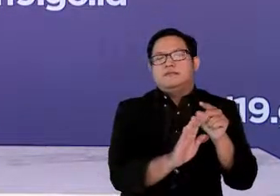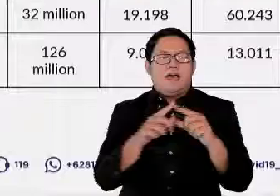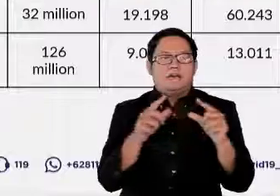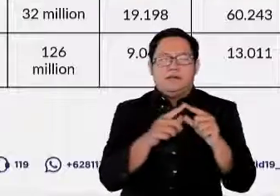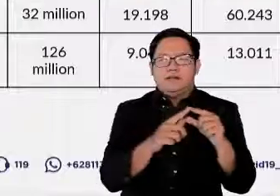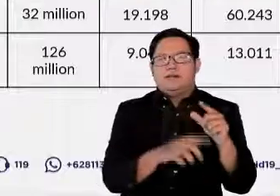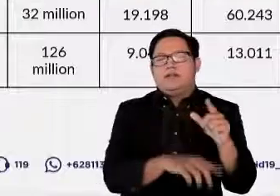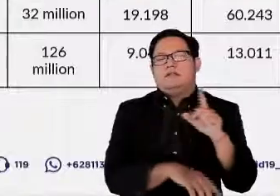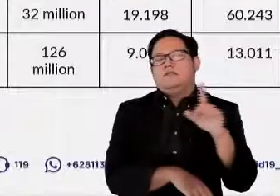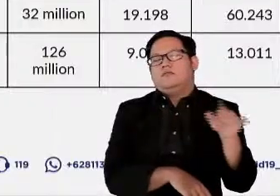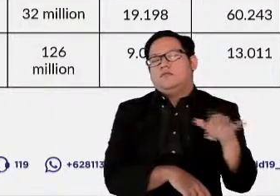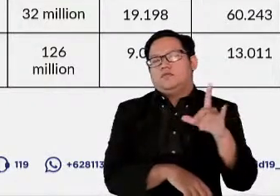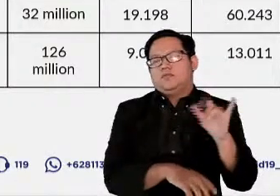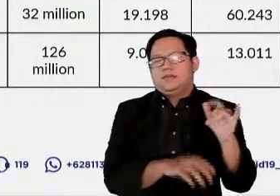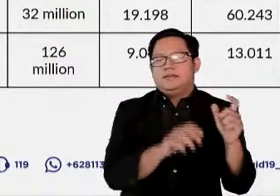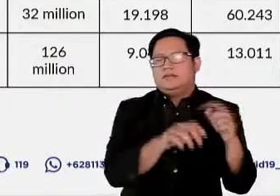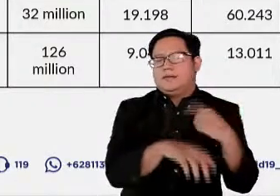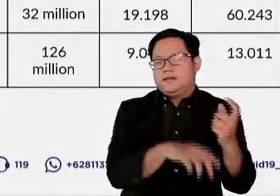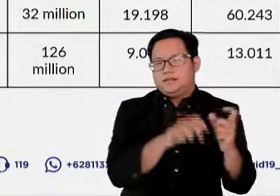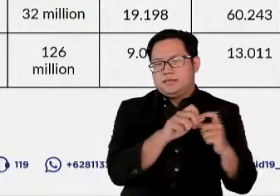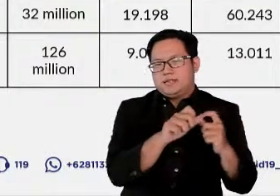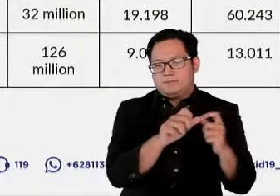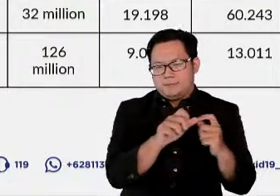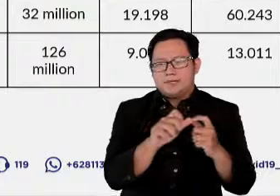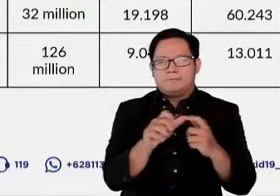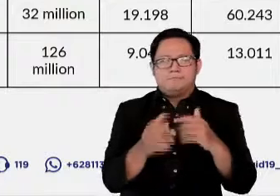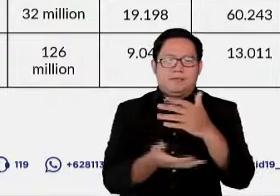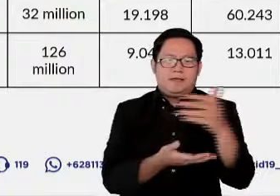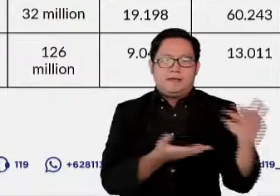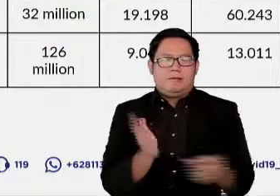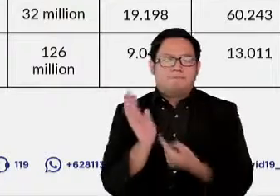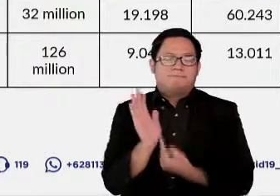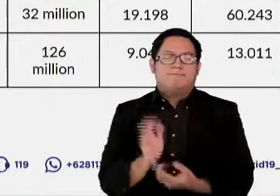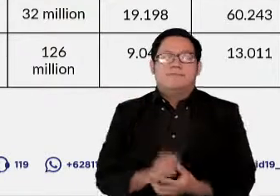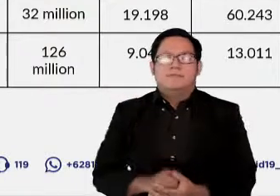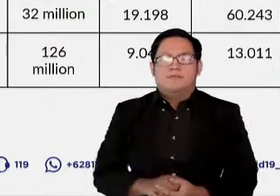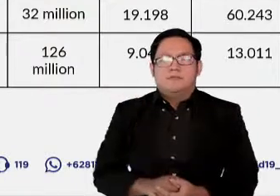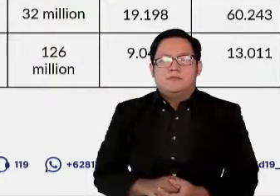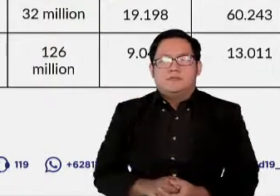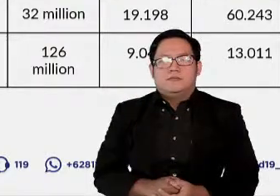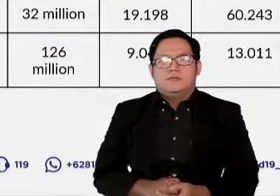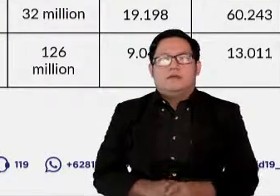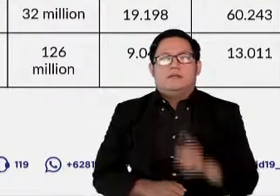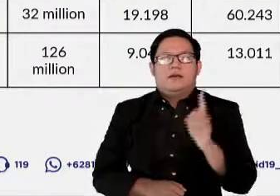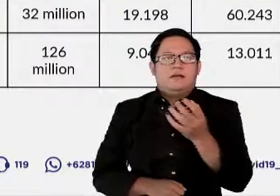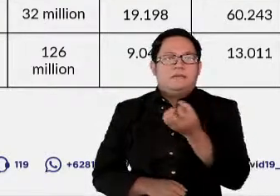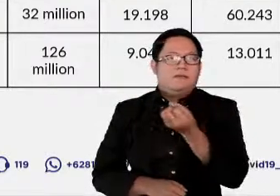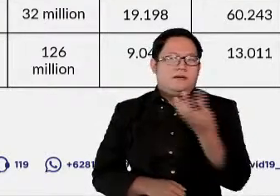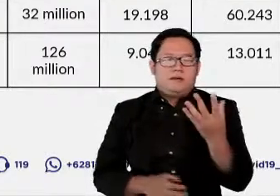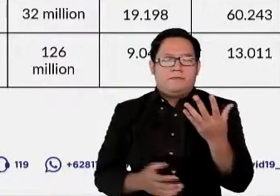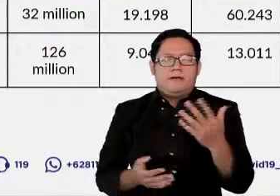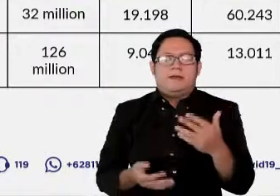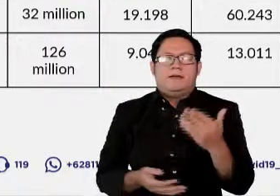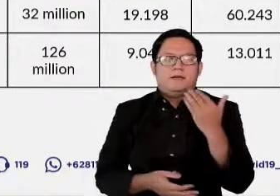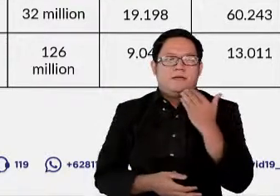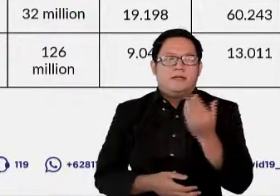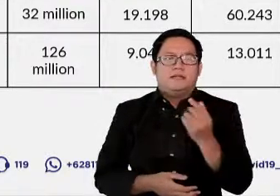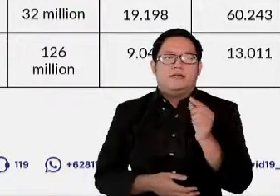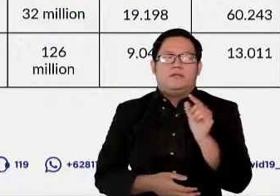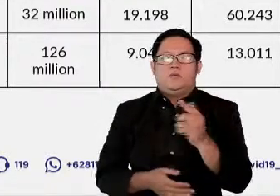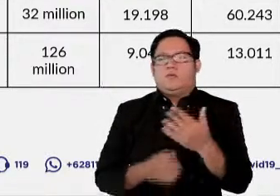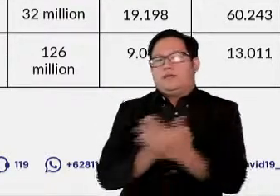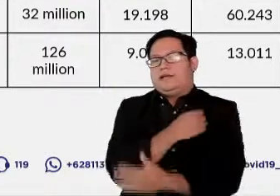responsiveness. And now, here are some additional trends seen in some countries when compared to global